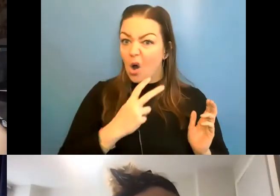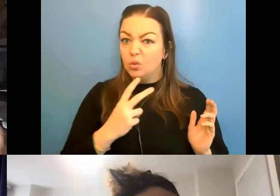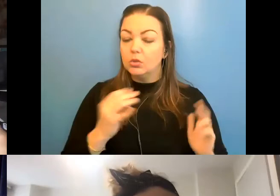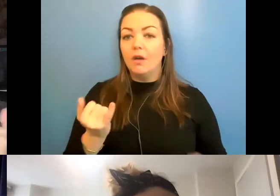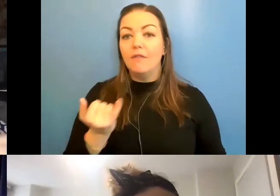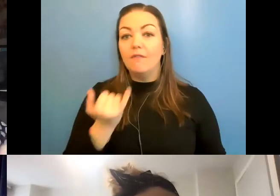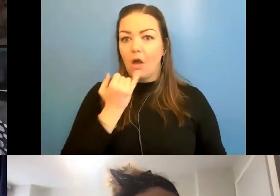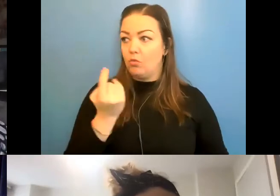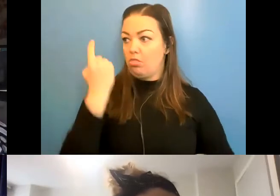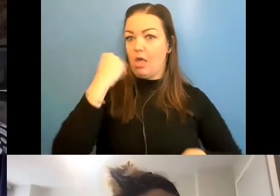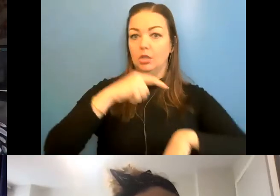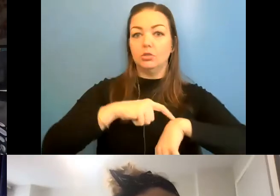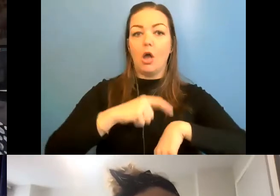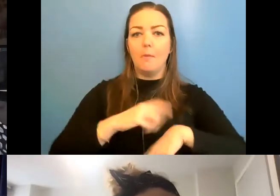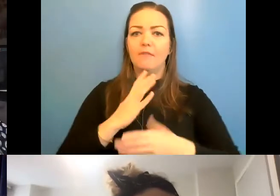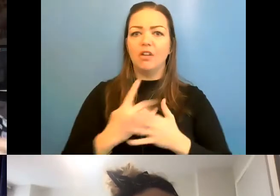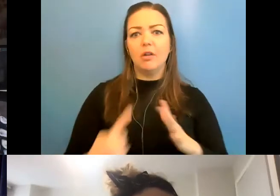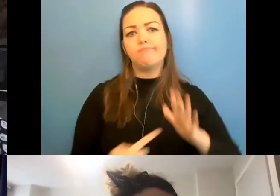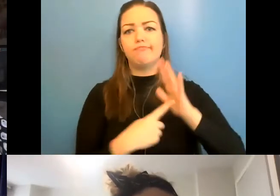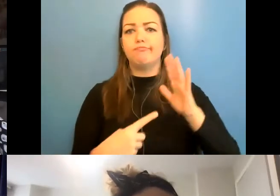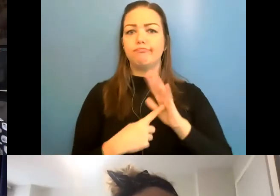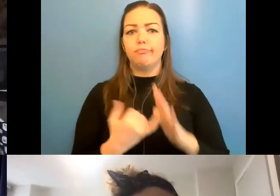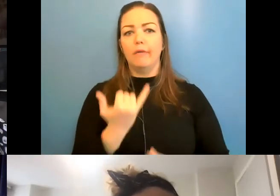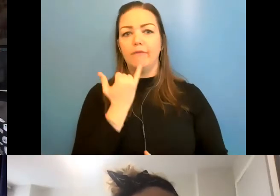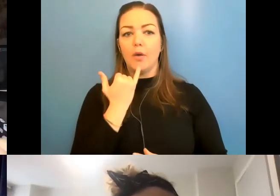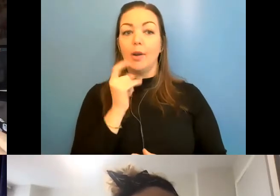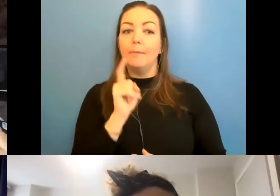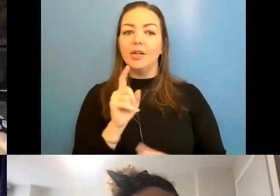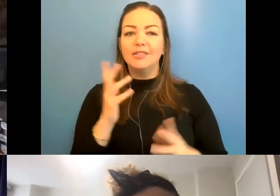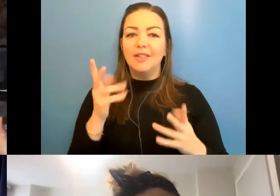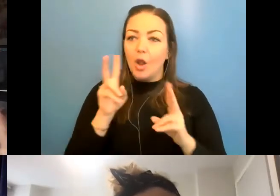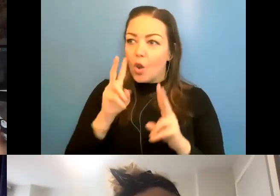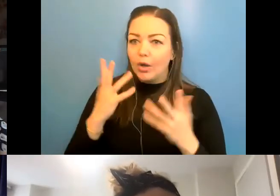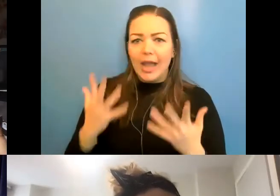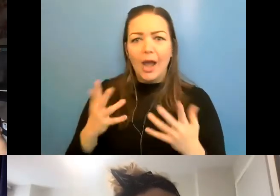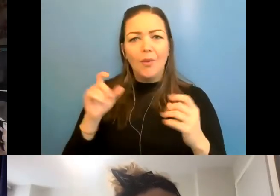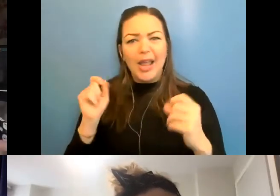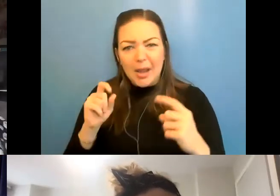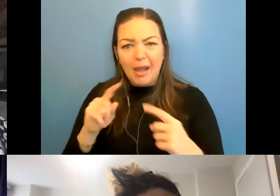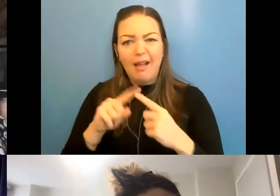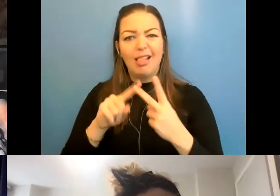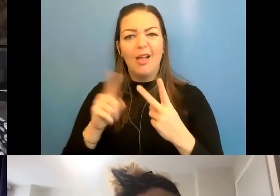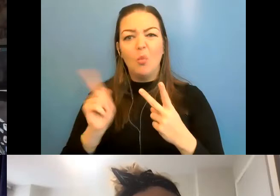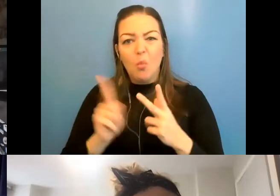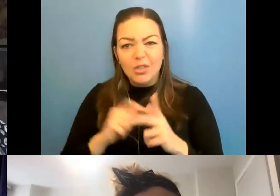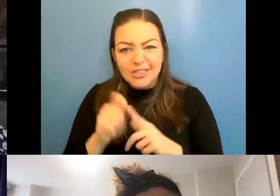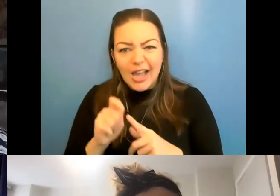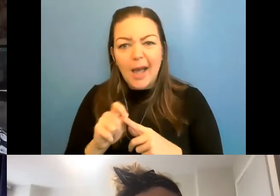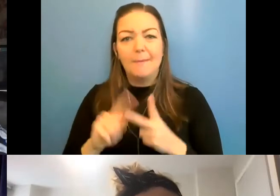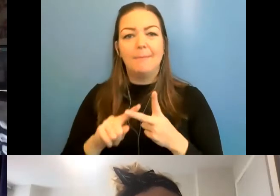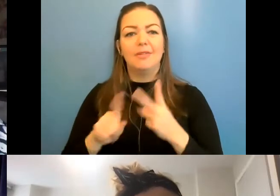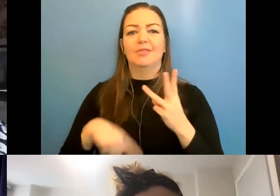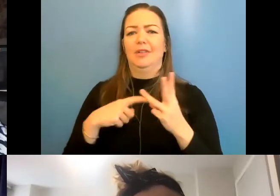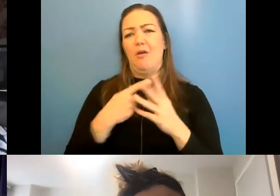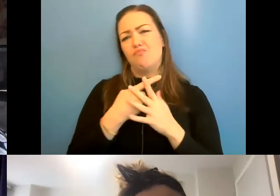very dominant means of communication. But if you look at what's happening now with email, WhatsApp, everything, that is